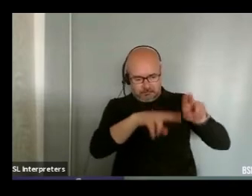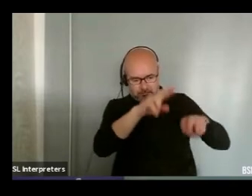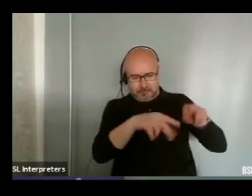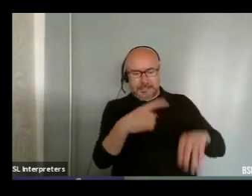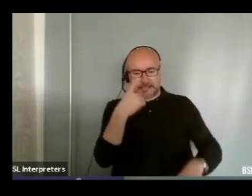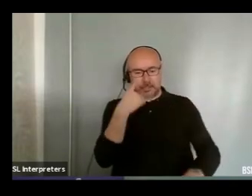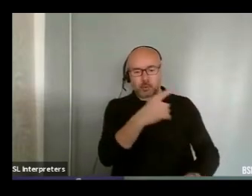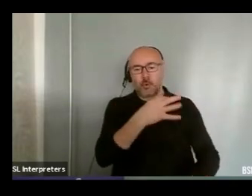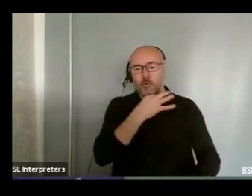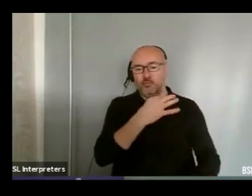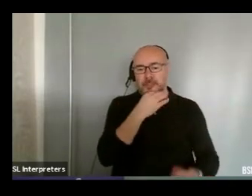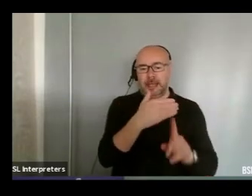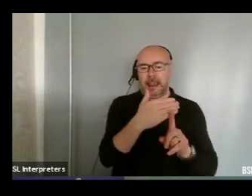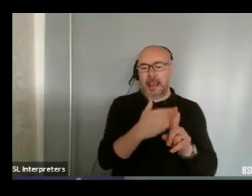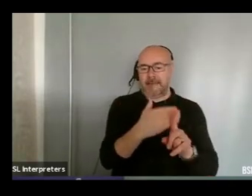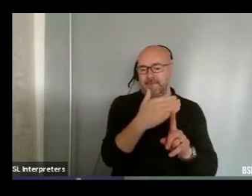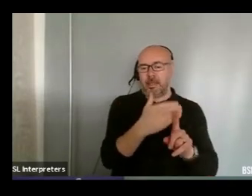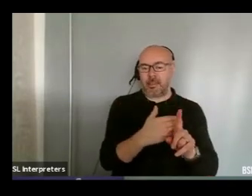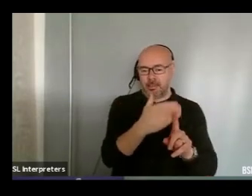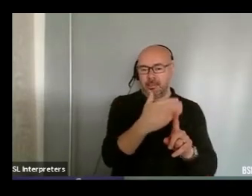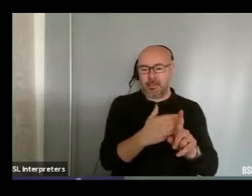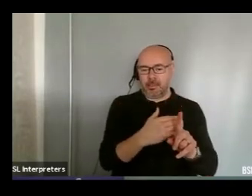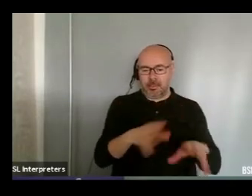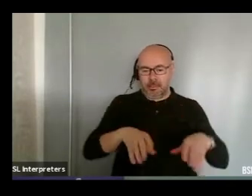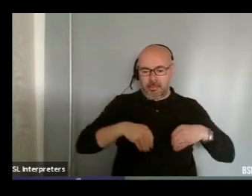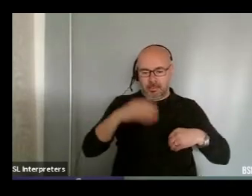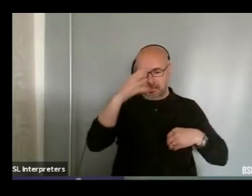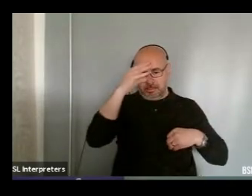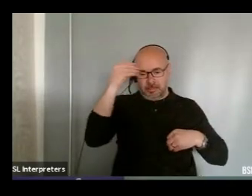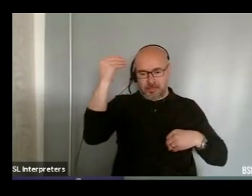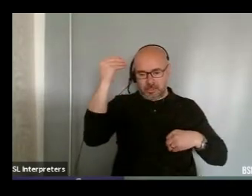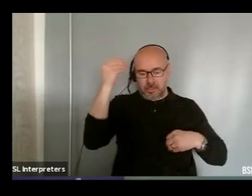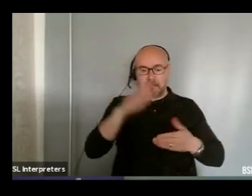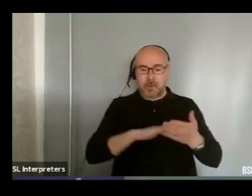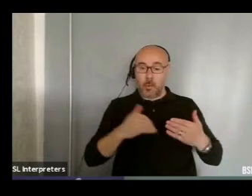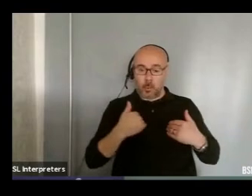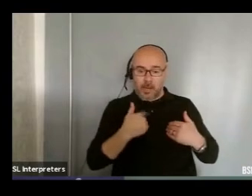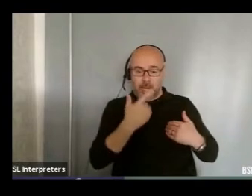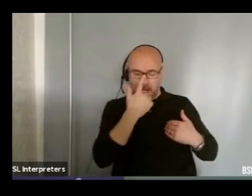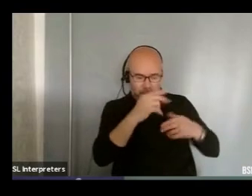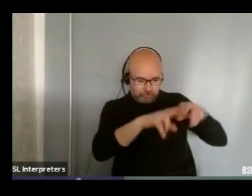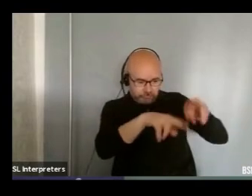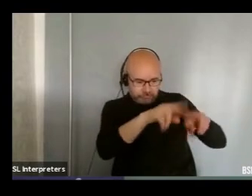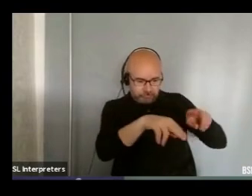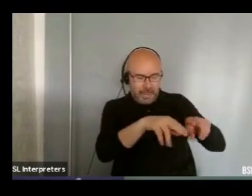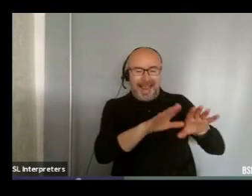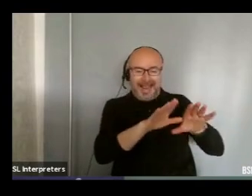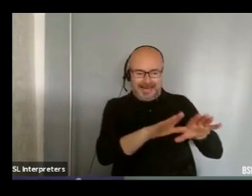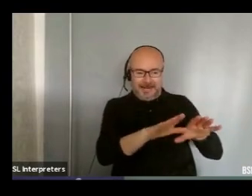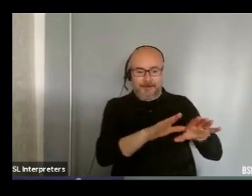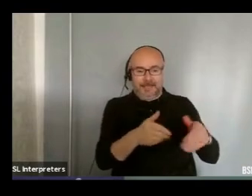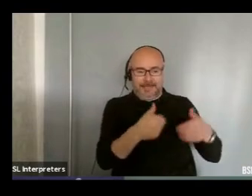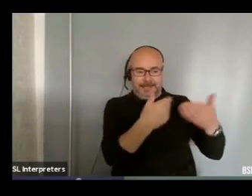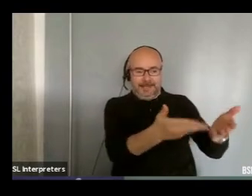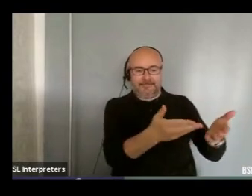assessment. And at that point, getting some advice about how to adapt your lifestyle to prevent potential, development of